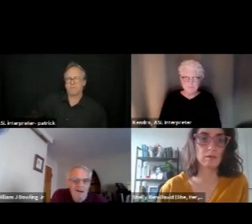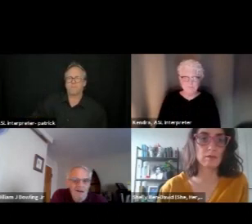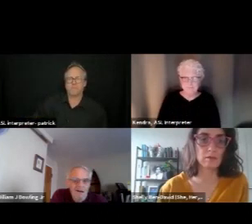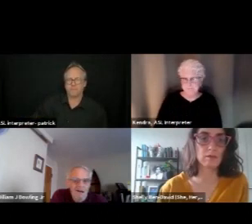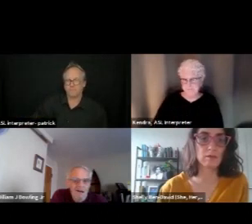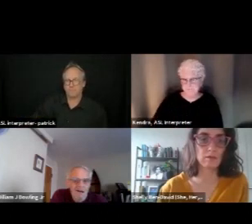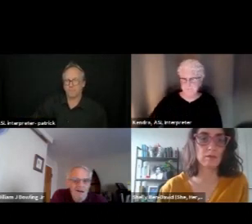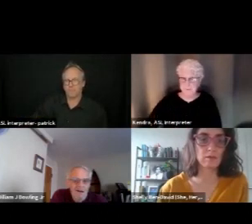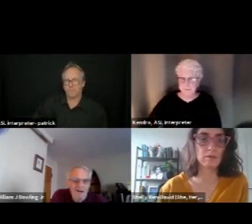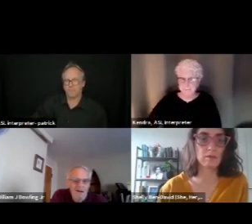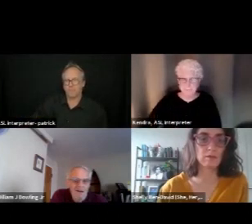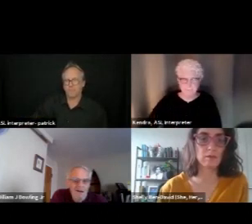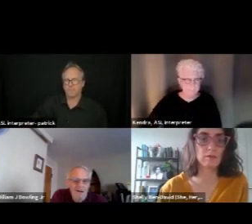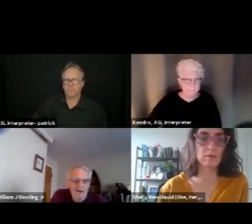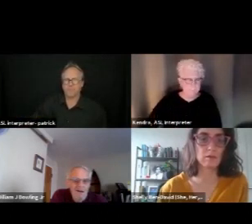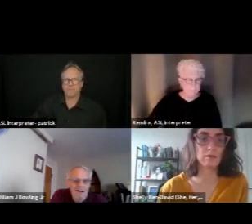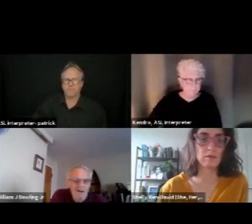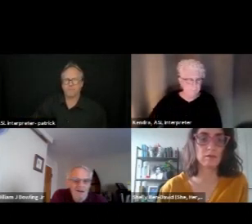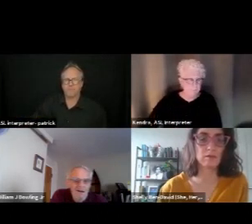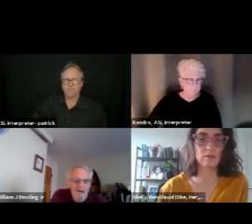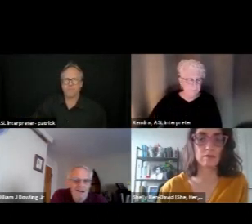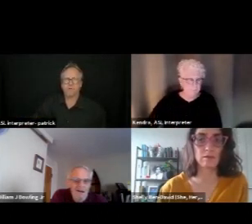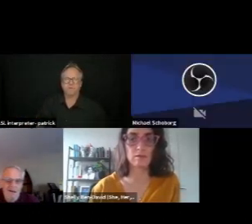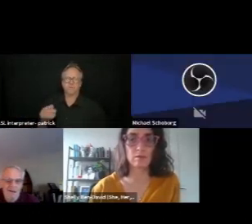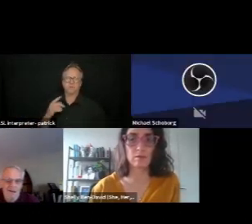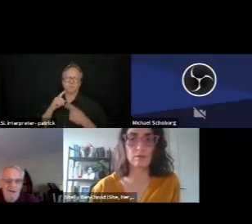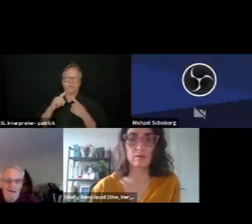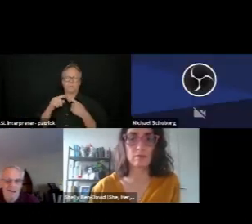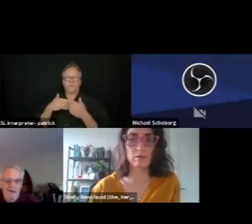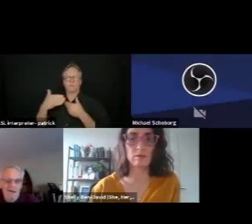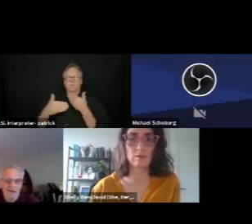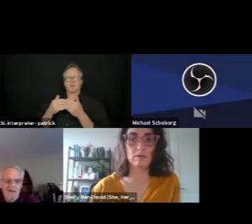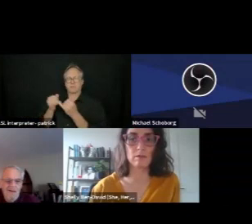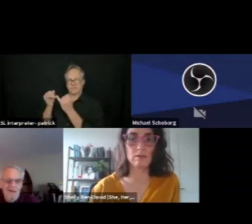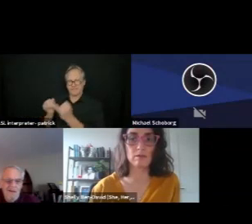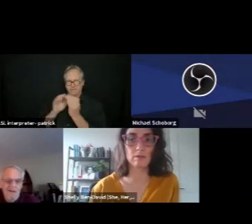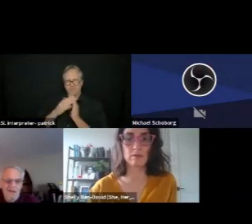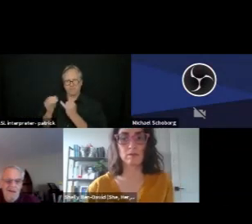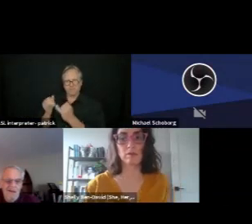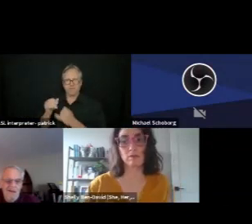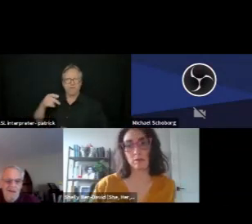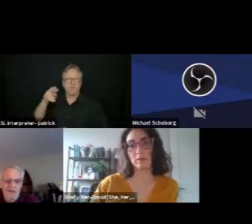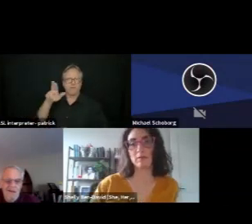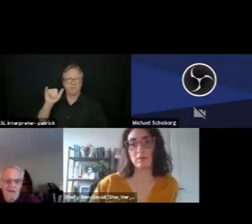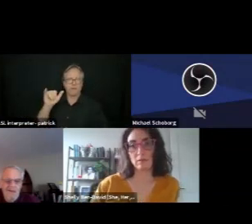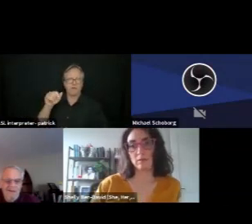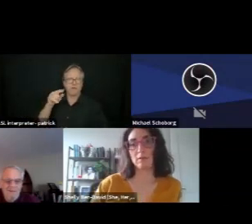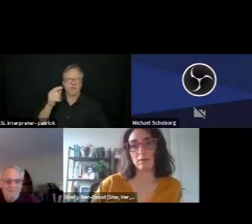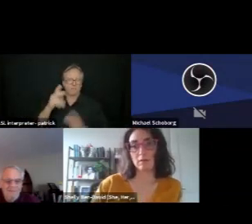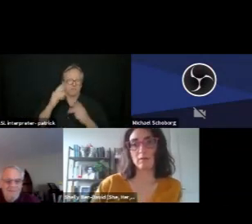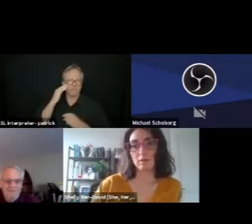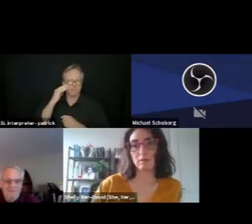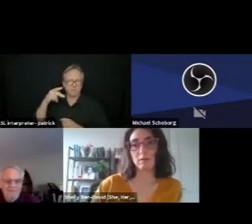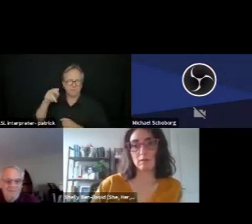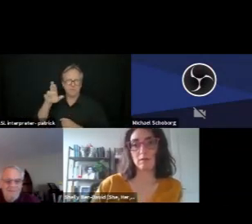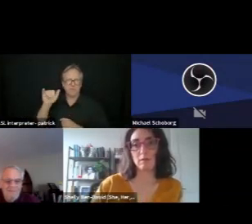highlight. So there's Jung who talked about the process of individuation, and then John Weir Perry, who I'm sure a lot of people know